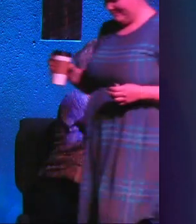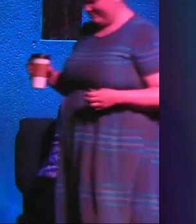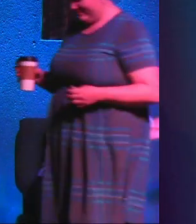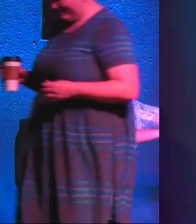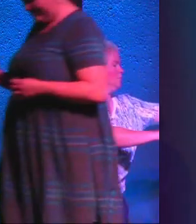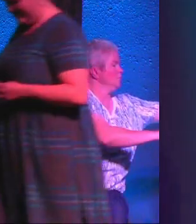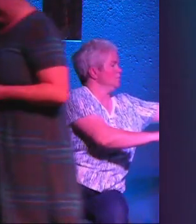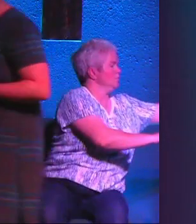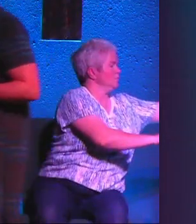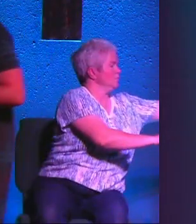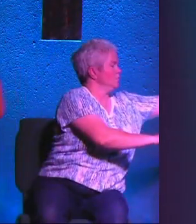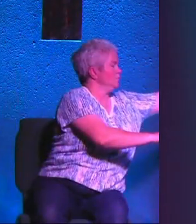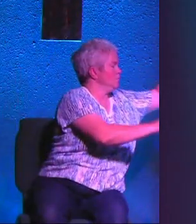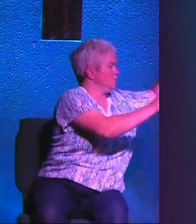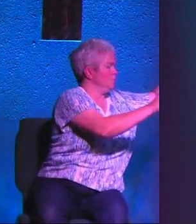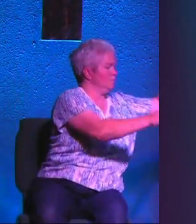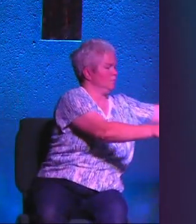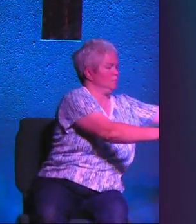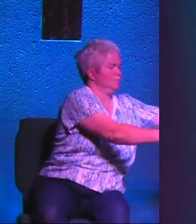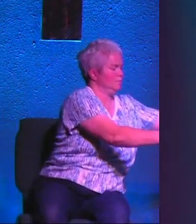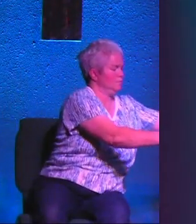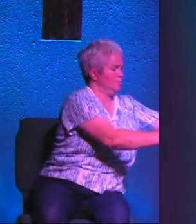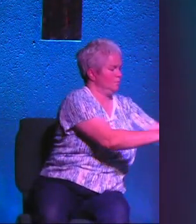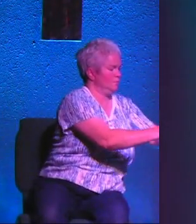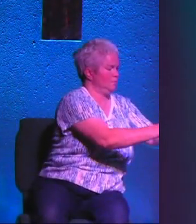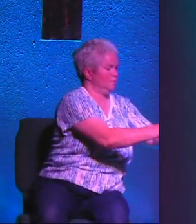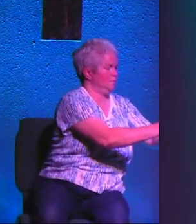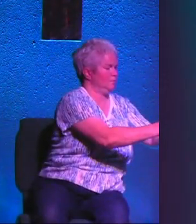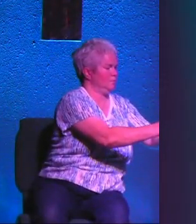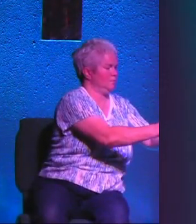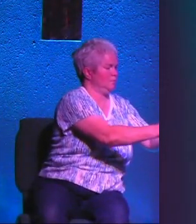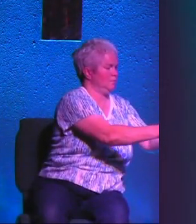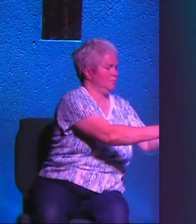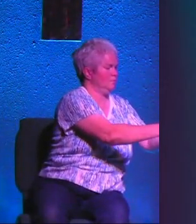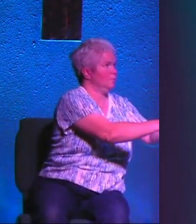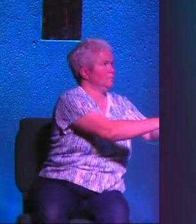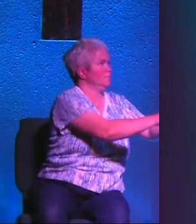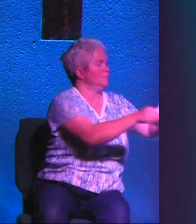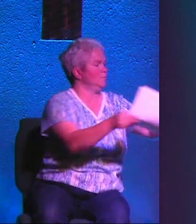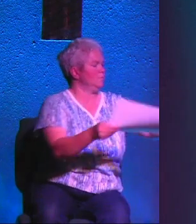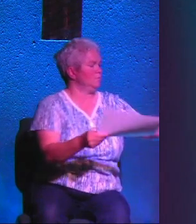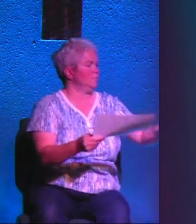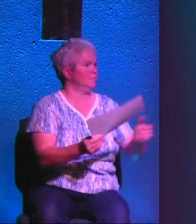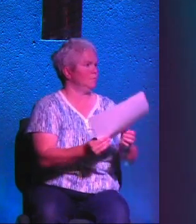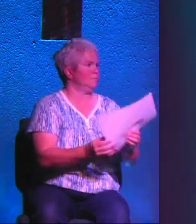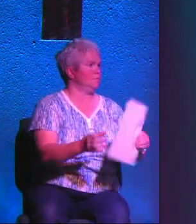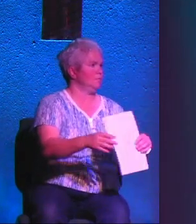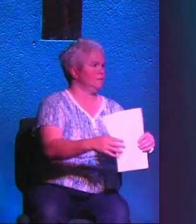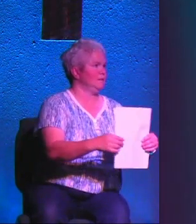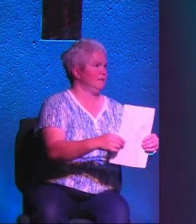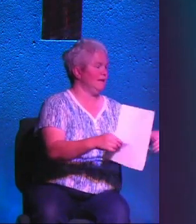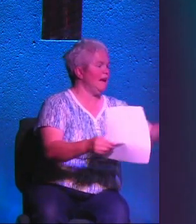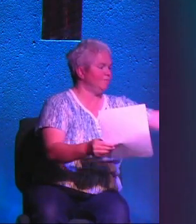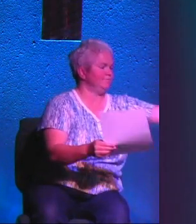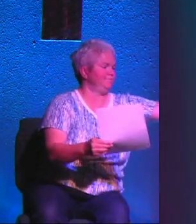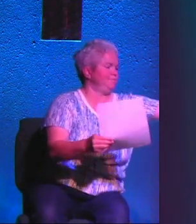This one's okay? Because it sounds super hot up here. I just sound really loud in my own